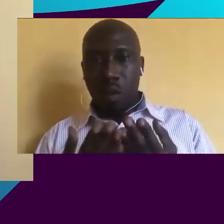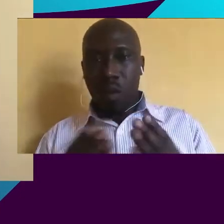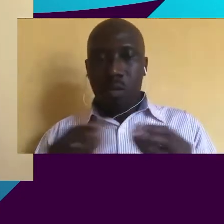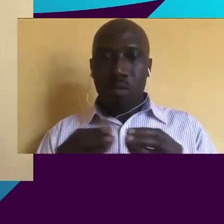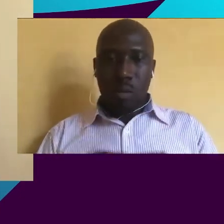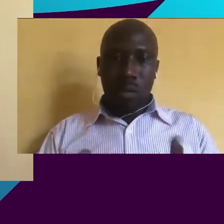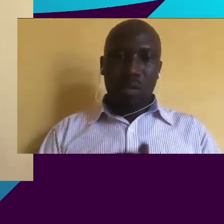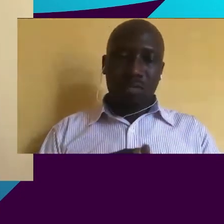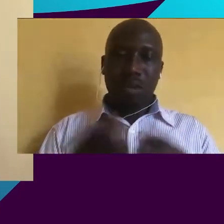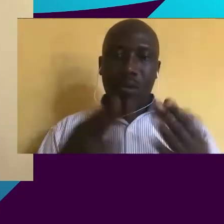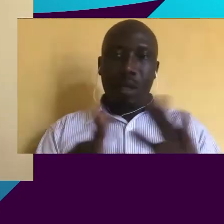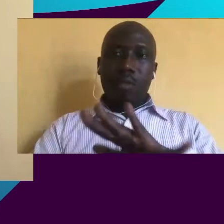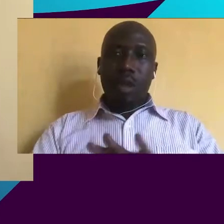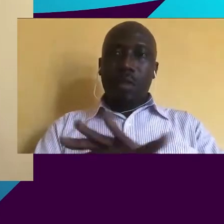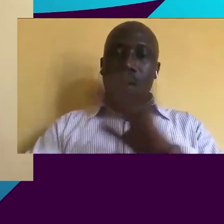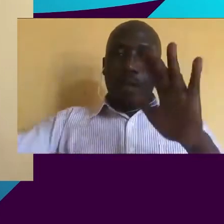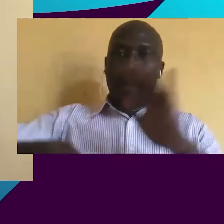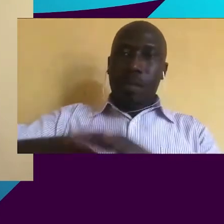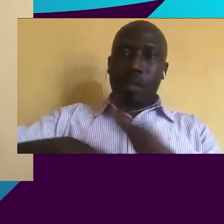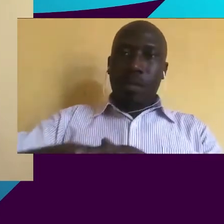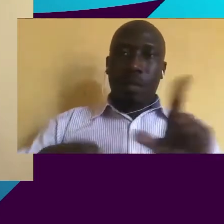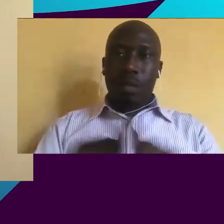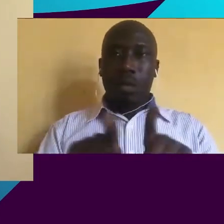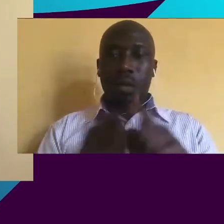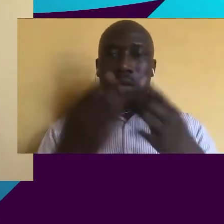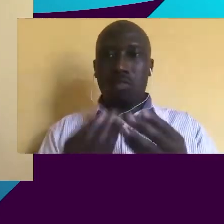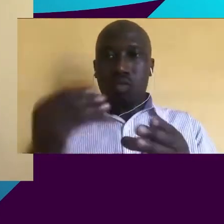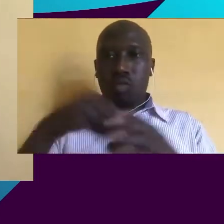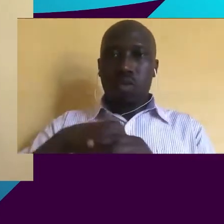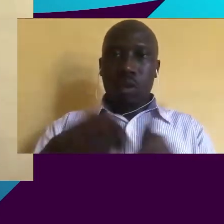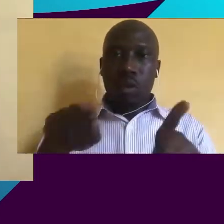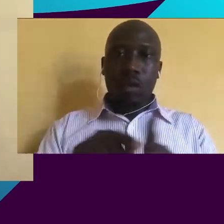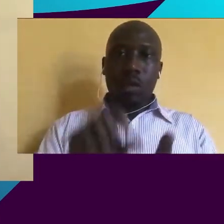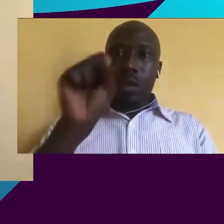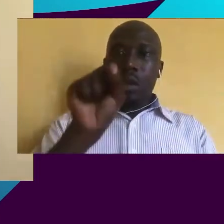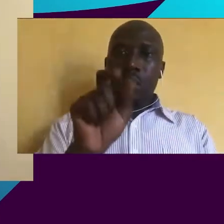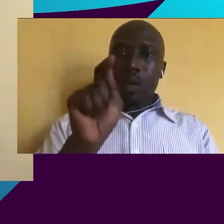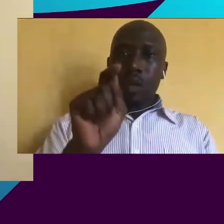playing. Then I joined St. Mary's Naweru.